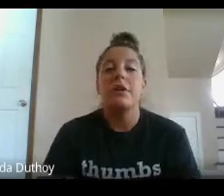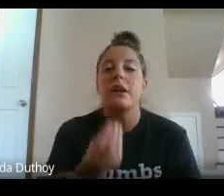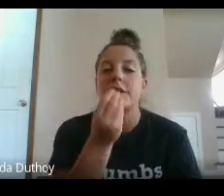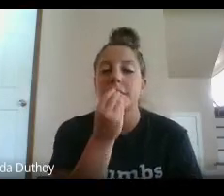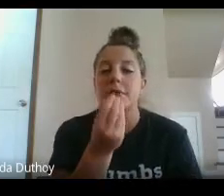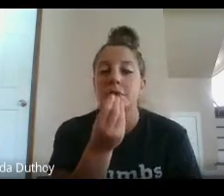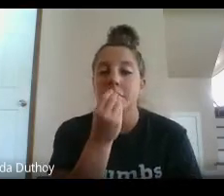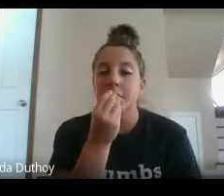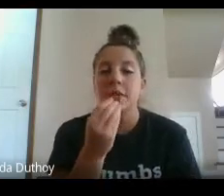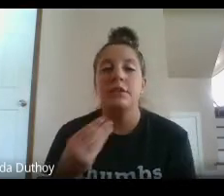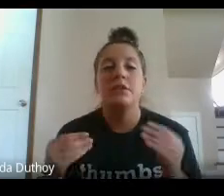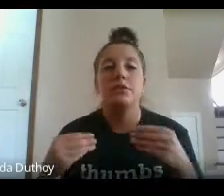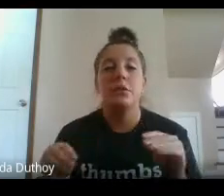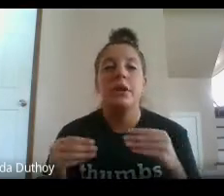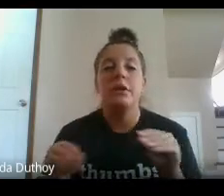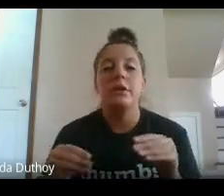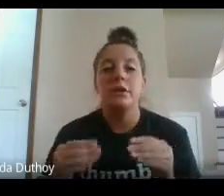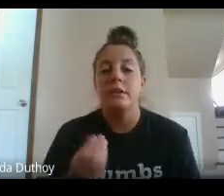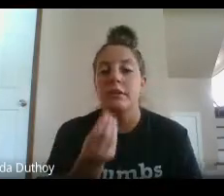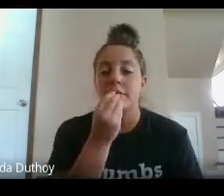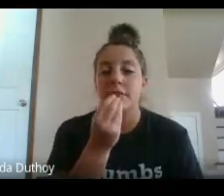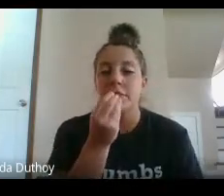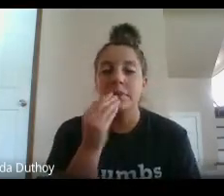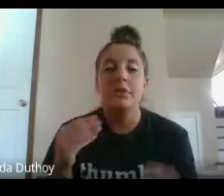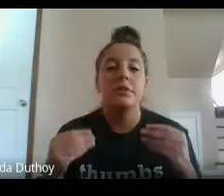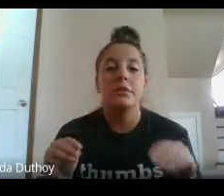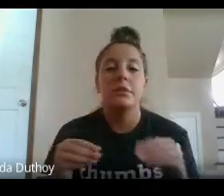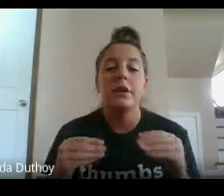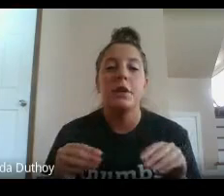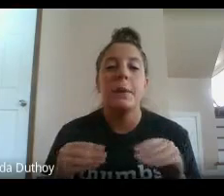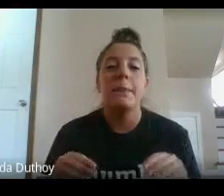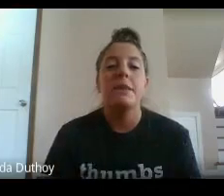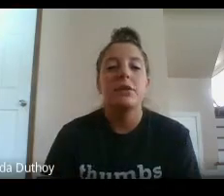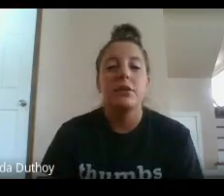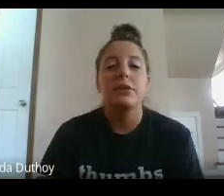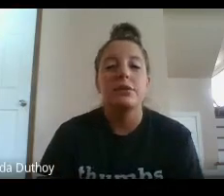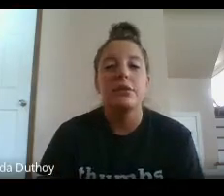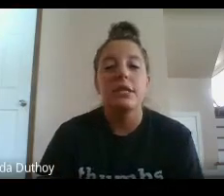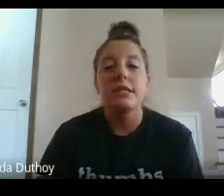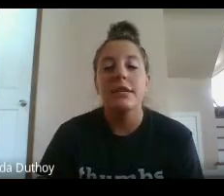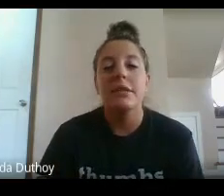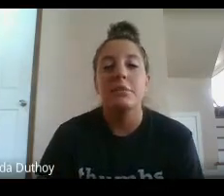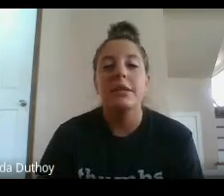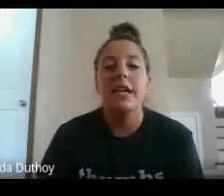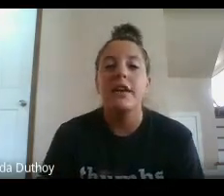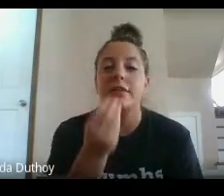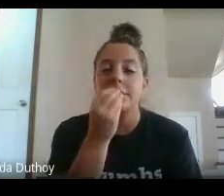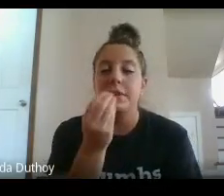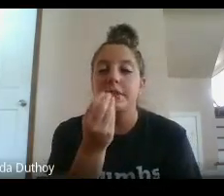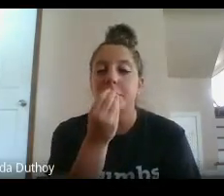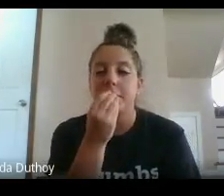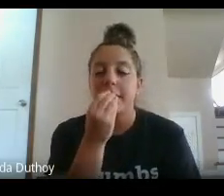Grocery store is food store. Food store. You can decide where to put